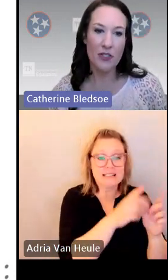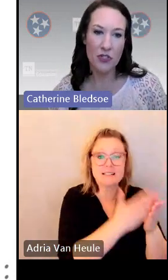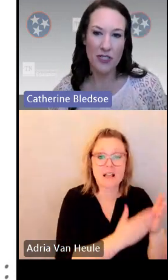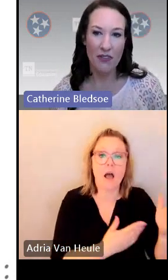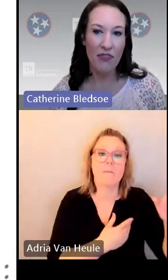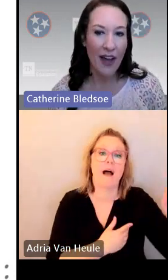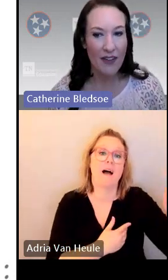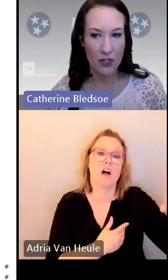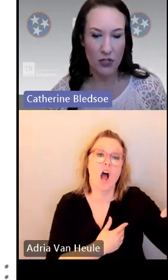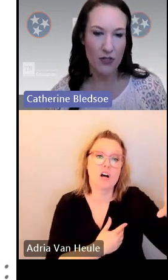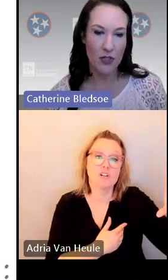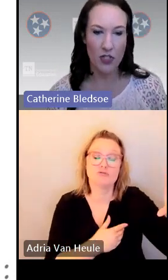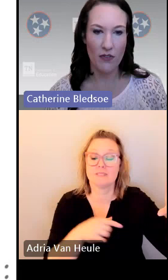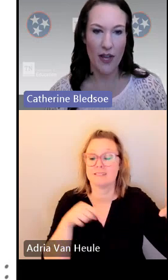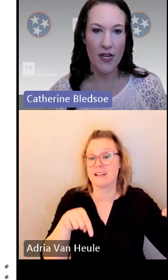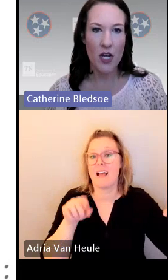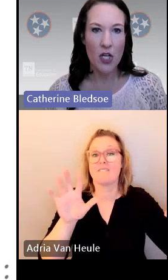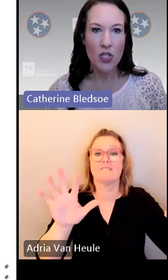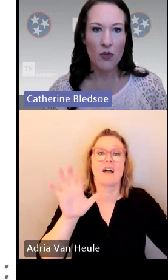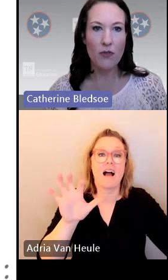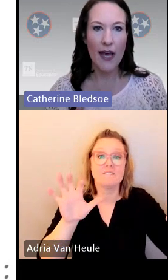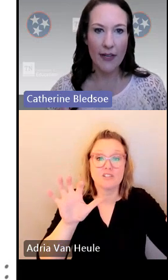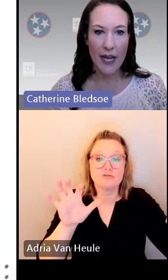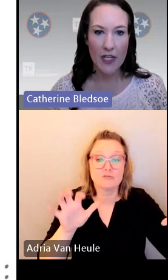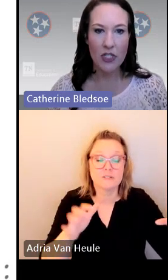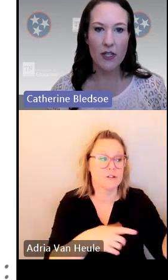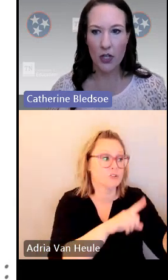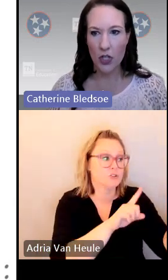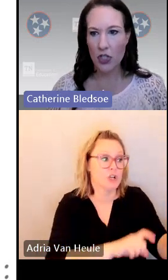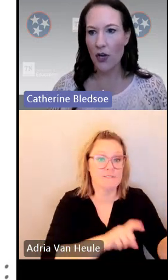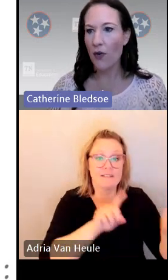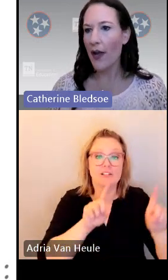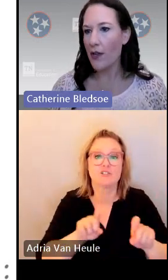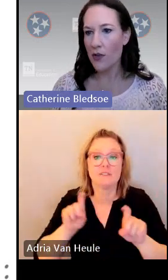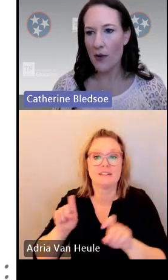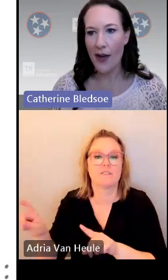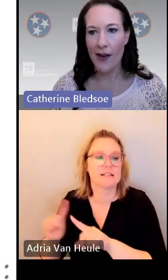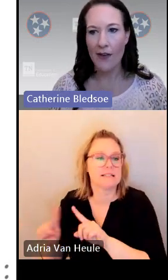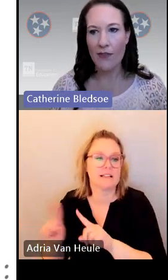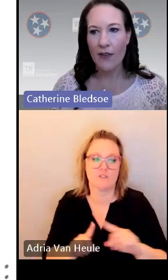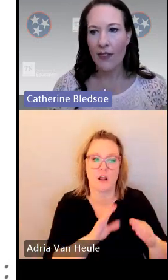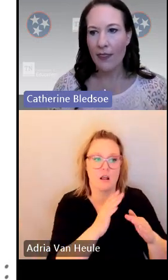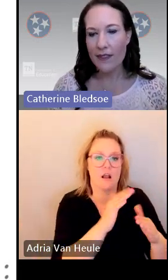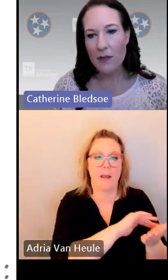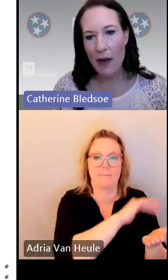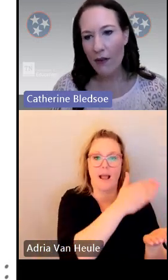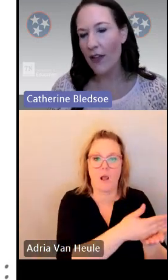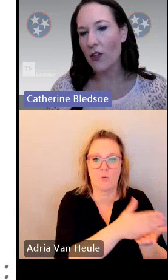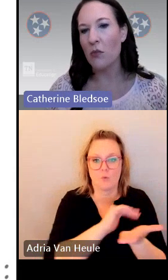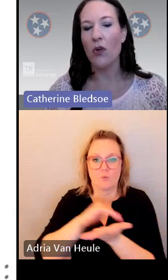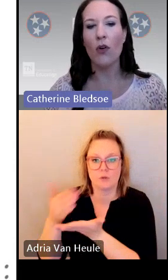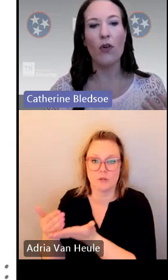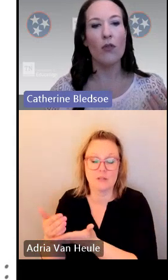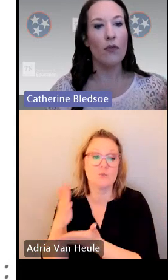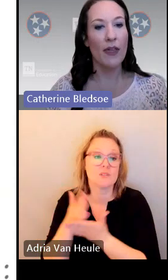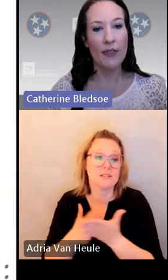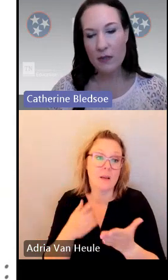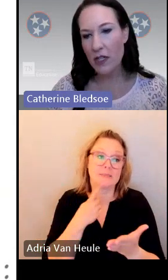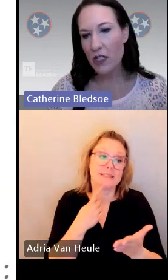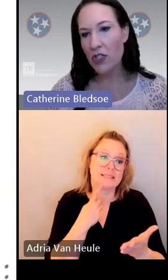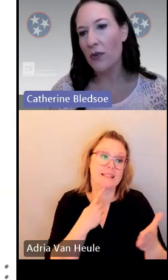surveying, some districts have 500 they're surveying. So those allocations that are going to show, hey, you have this amount